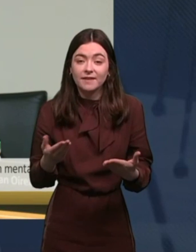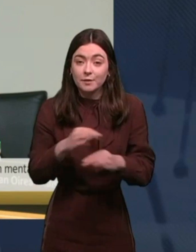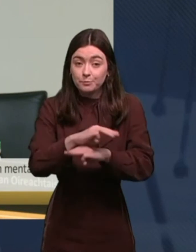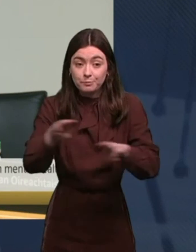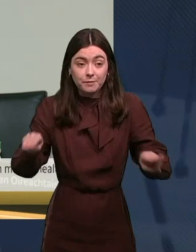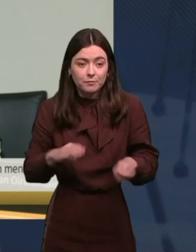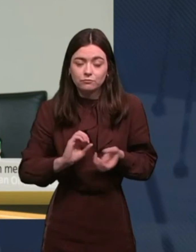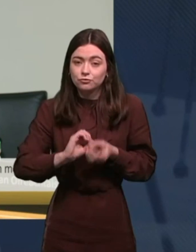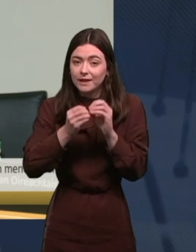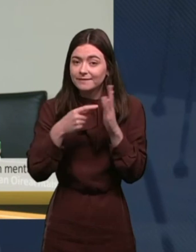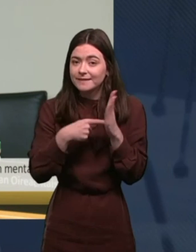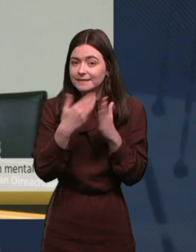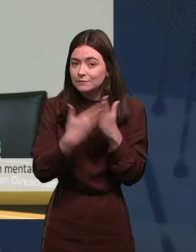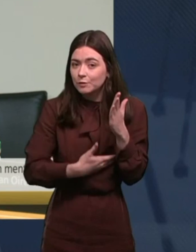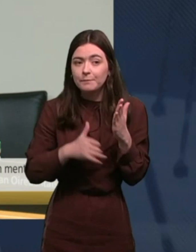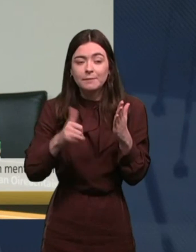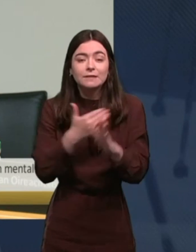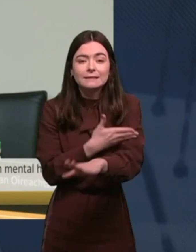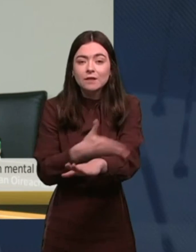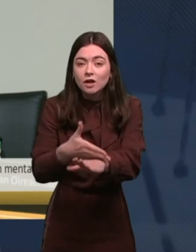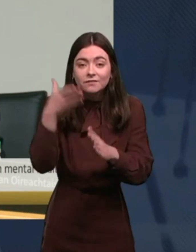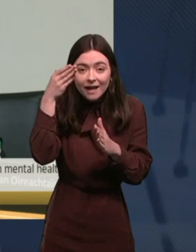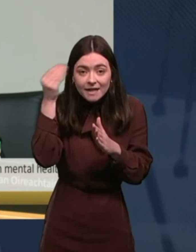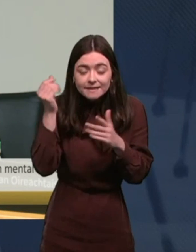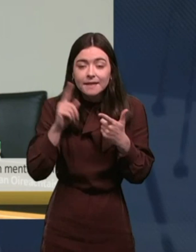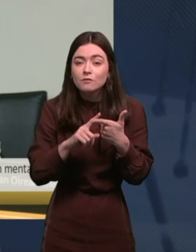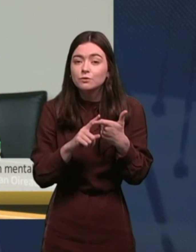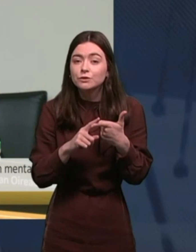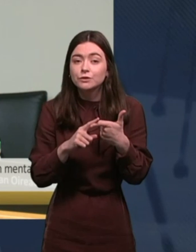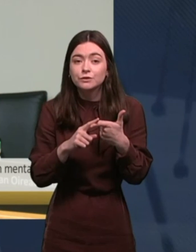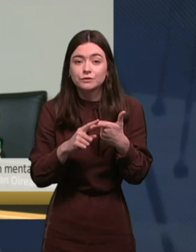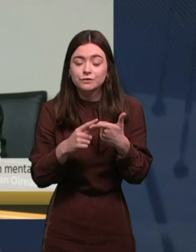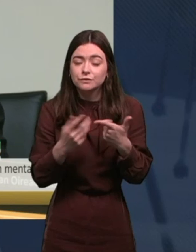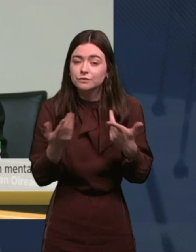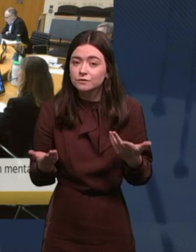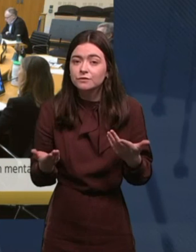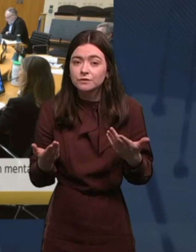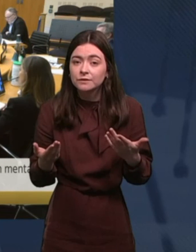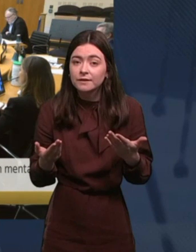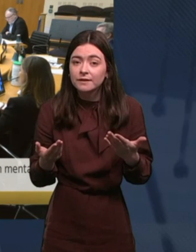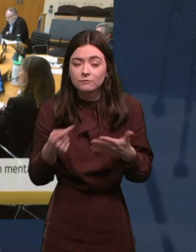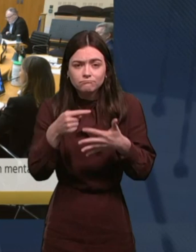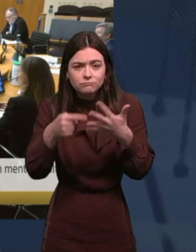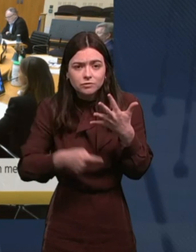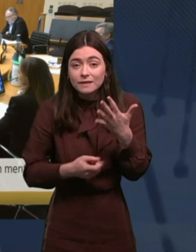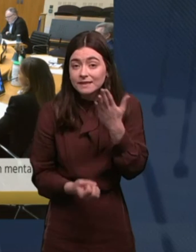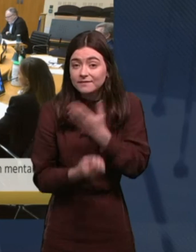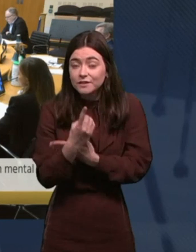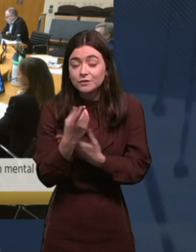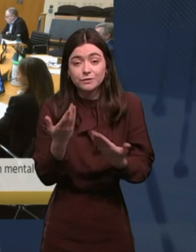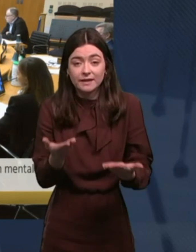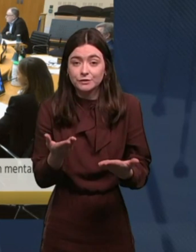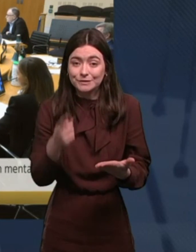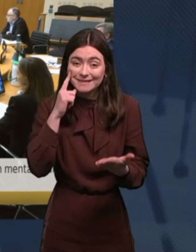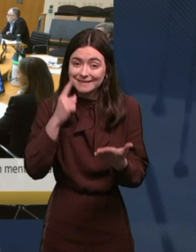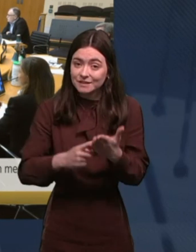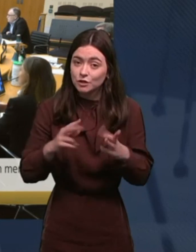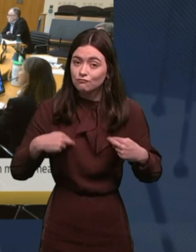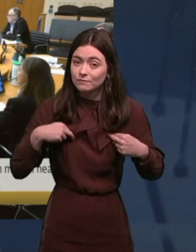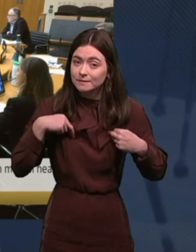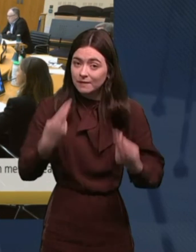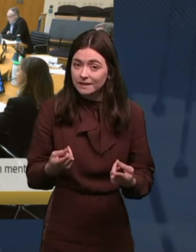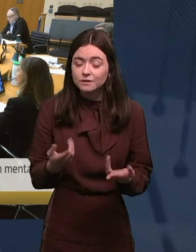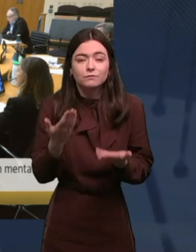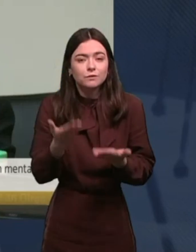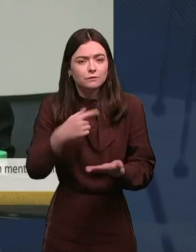might have, early symptoms of Alzheimer's or dementia, and your decisions are respected. So to